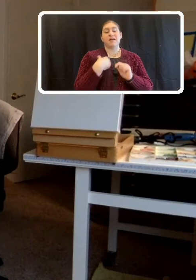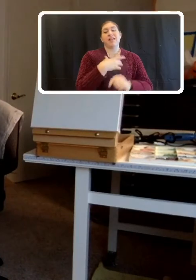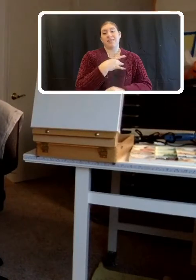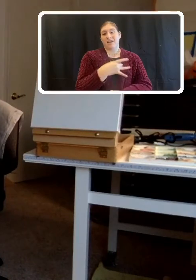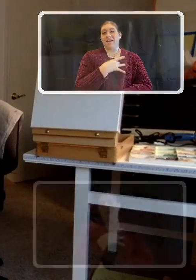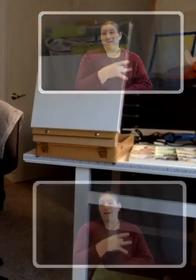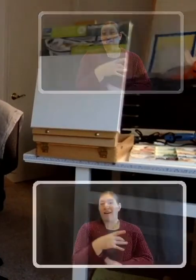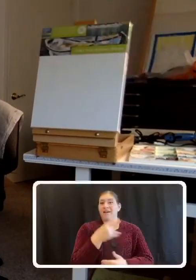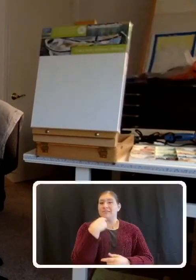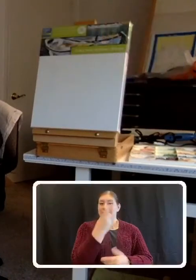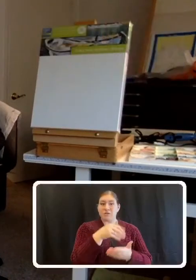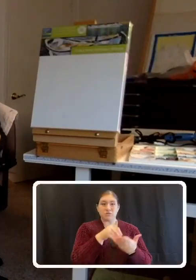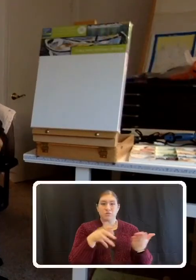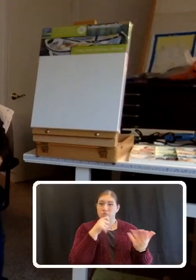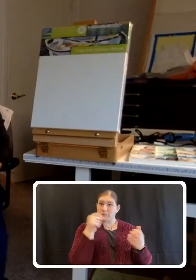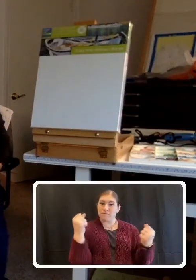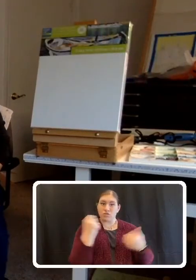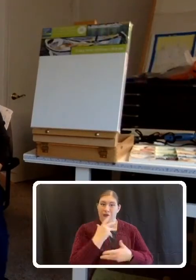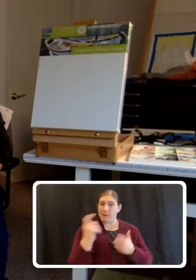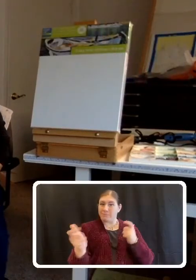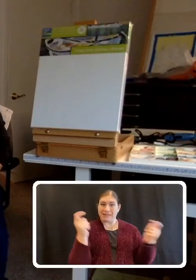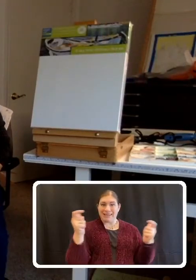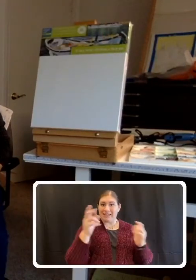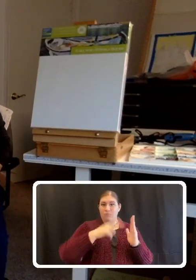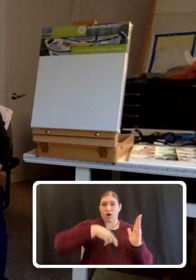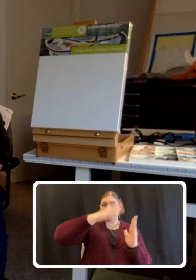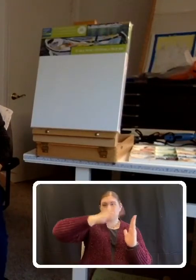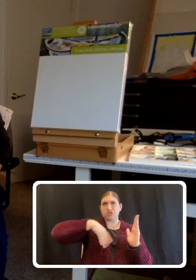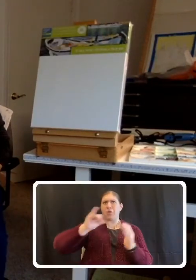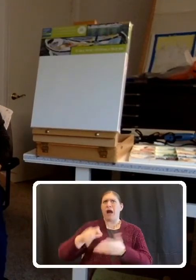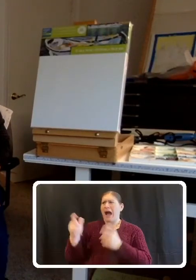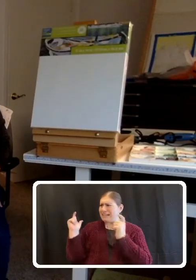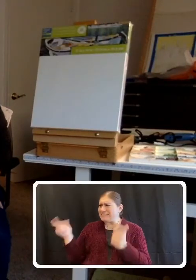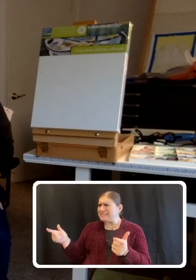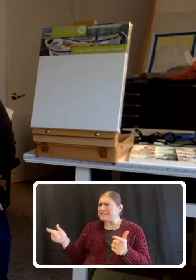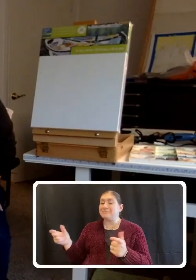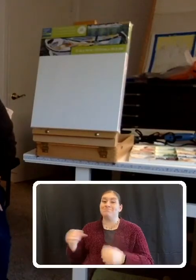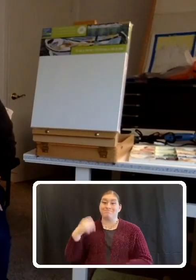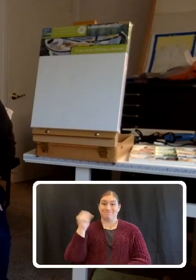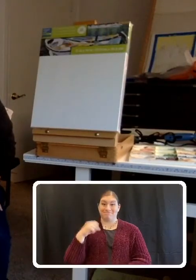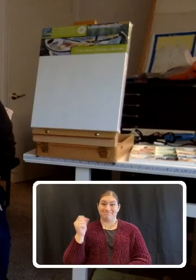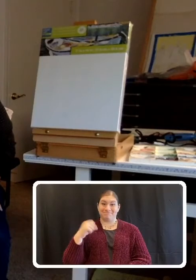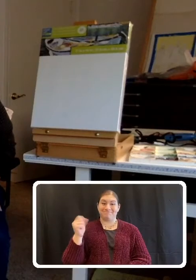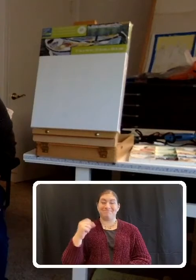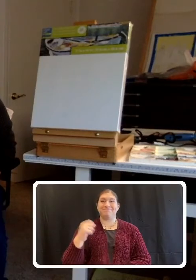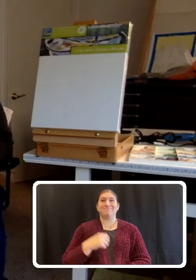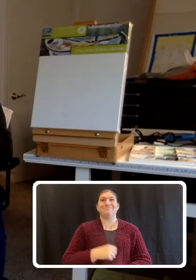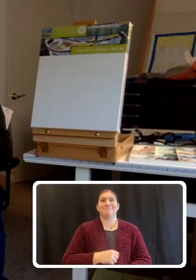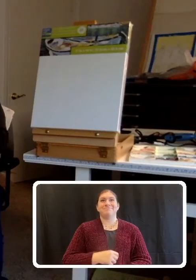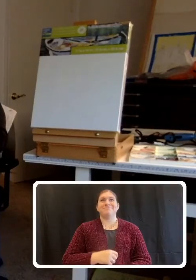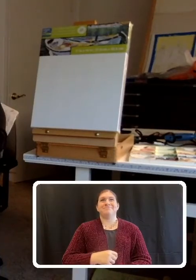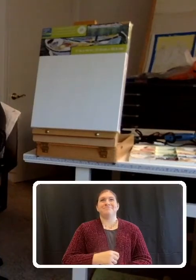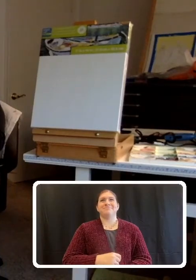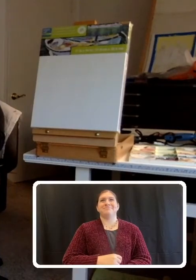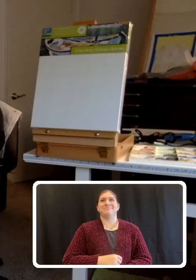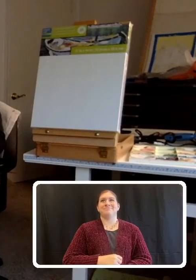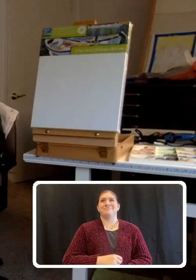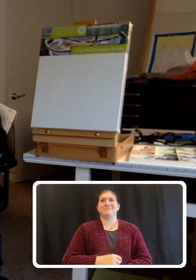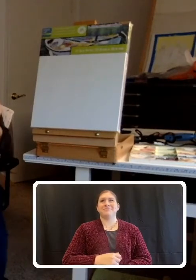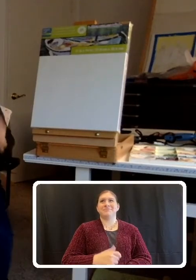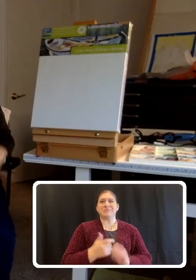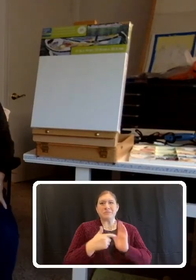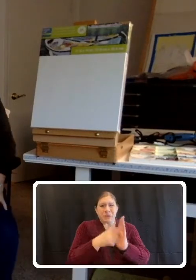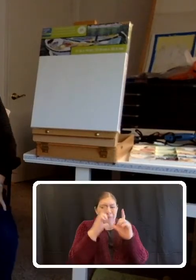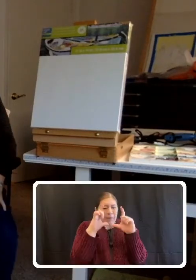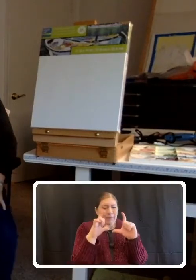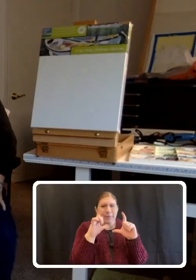to tell the students, don't be afraid of the big brush. That's a big brush. It is a big brush. You're showing me this little bitty canvas,